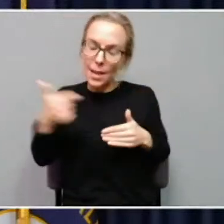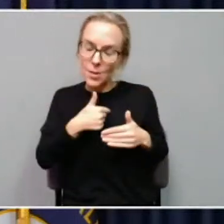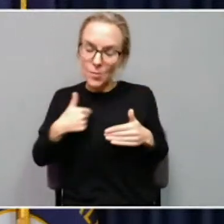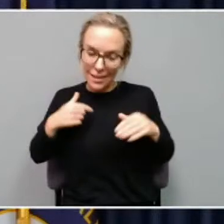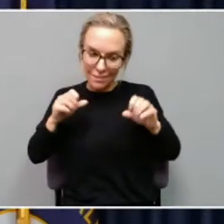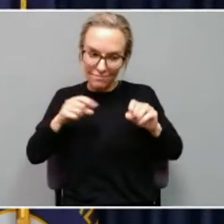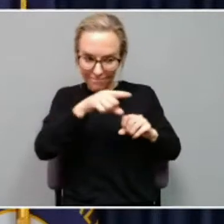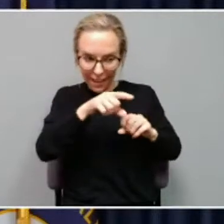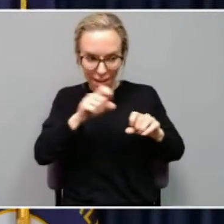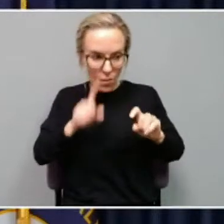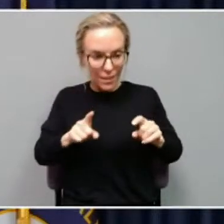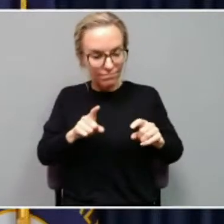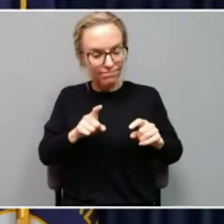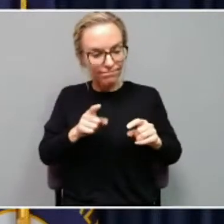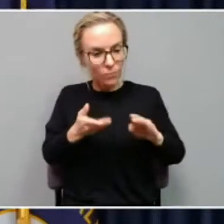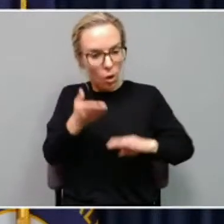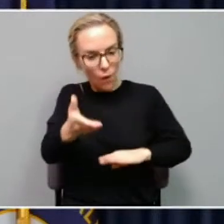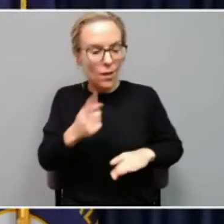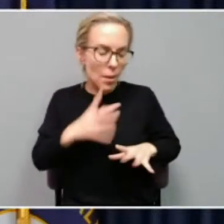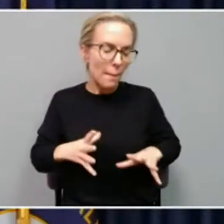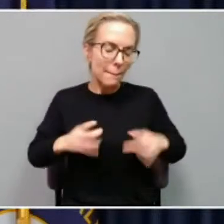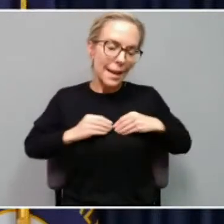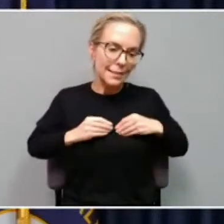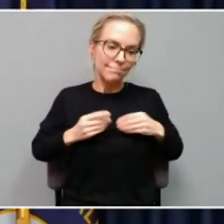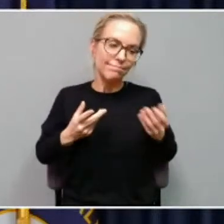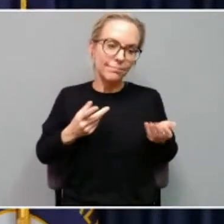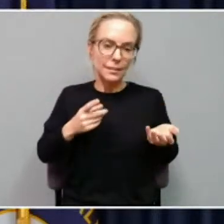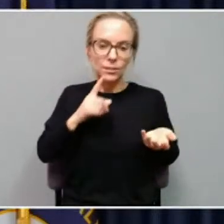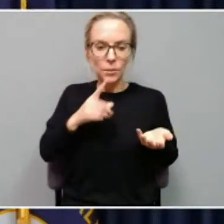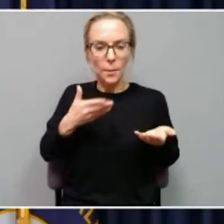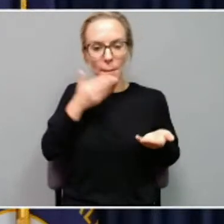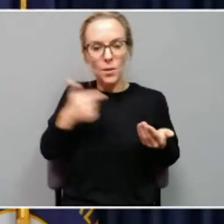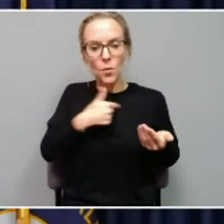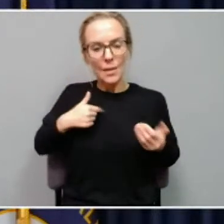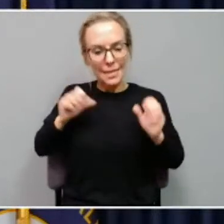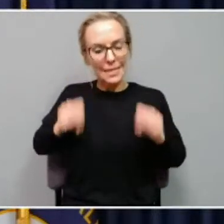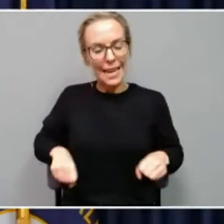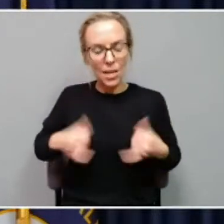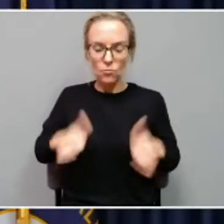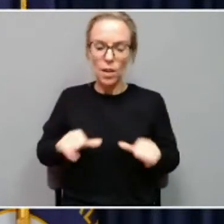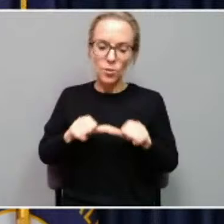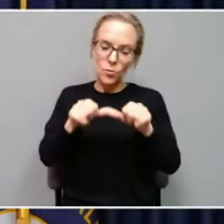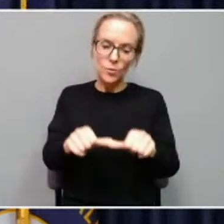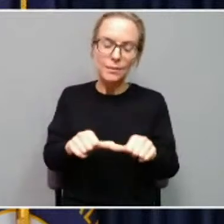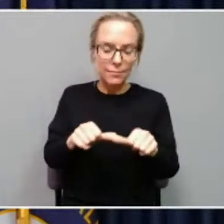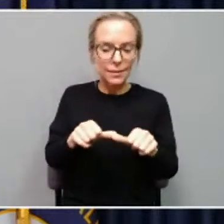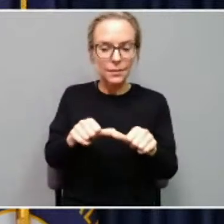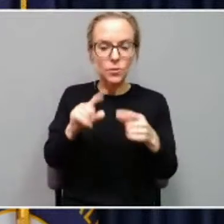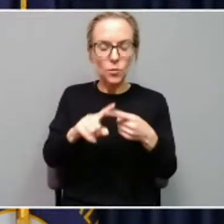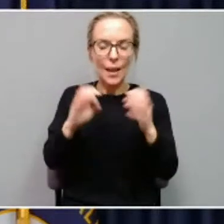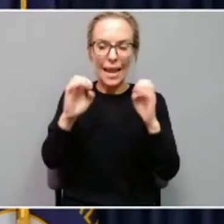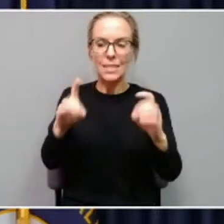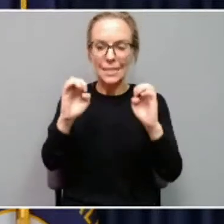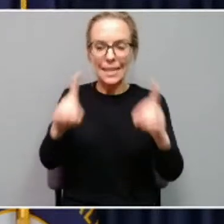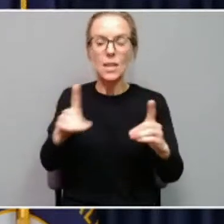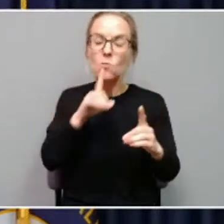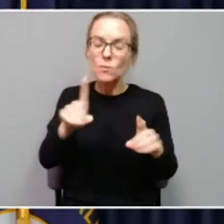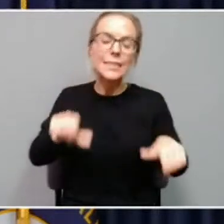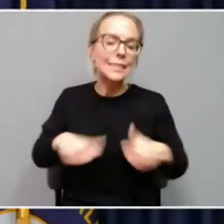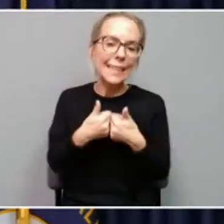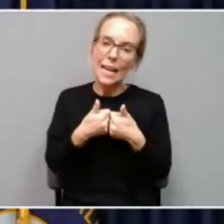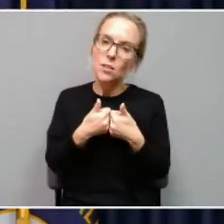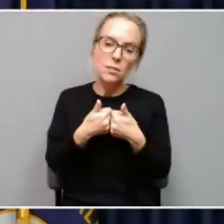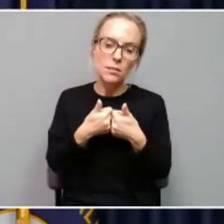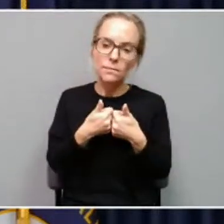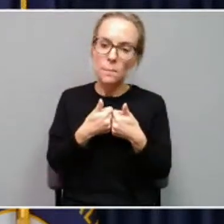very best that we can from there to try to continue to educate. It's a real challenge when